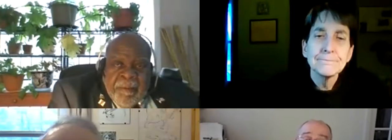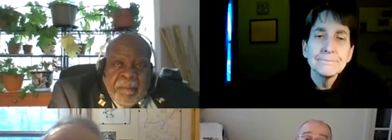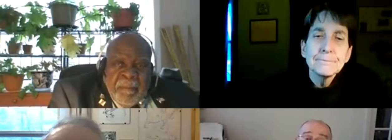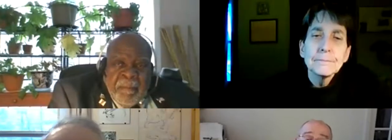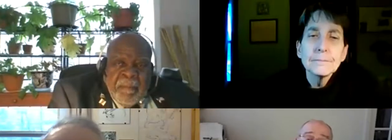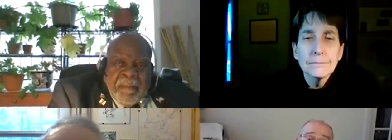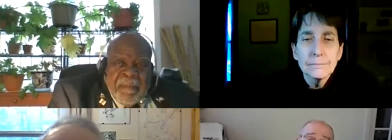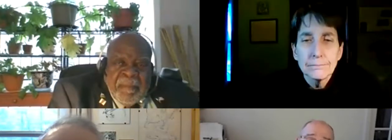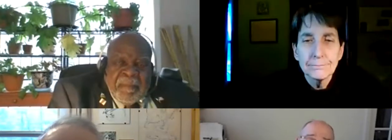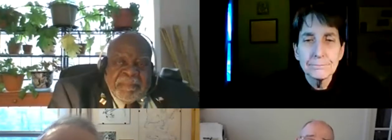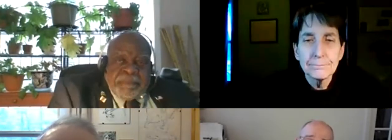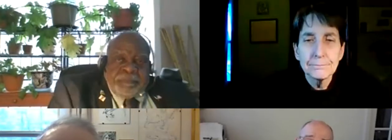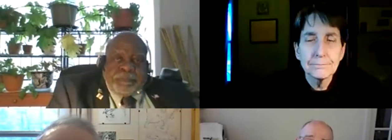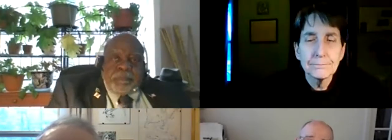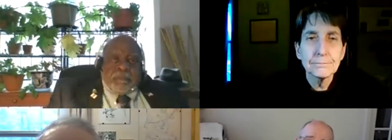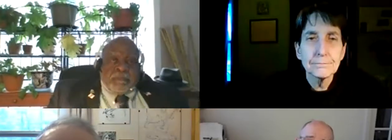build 250 new